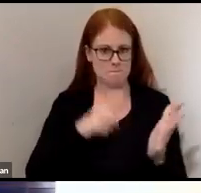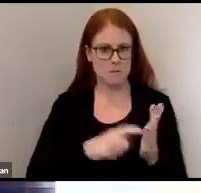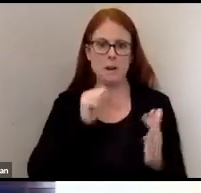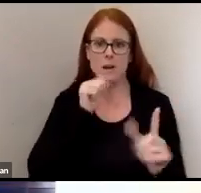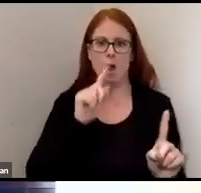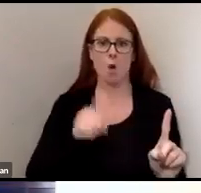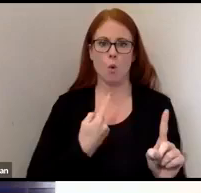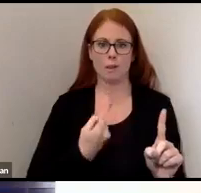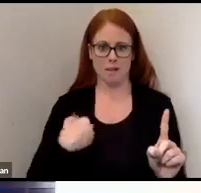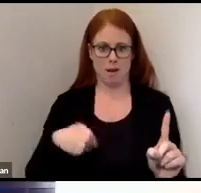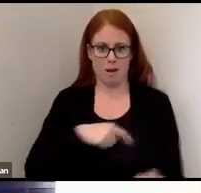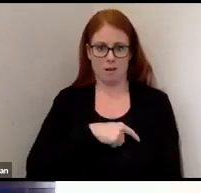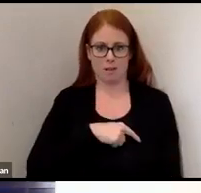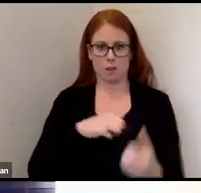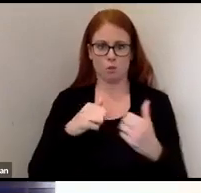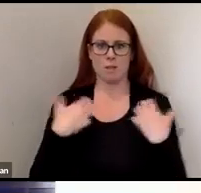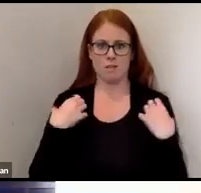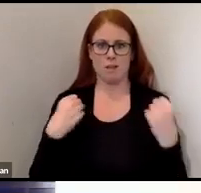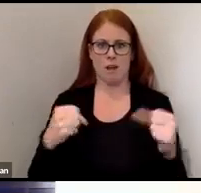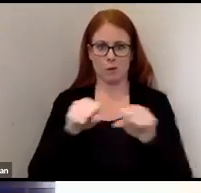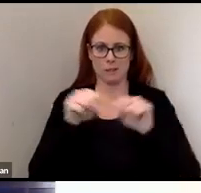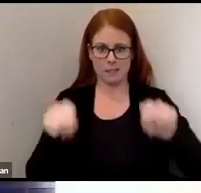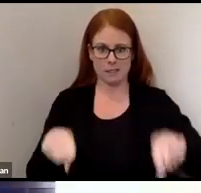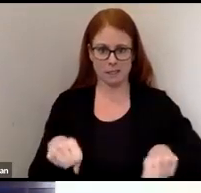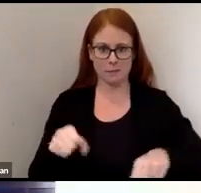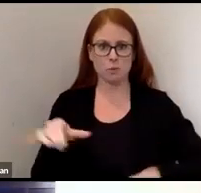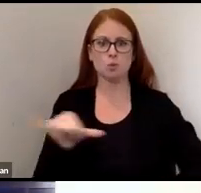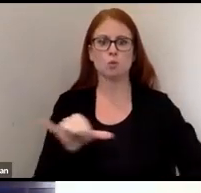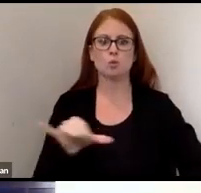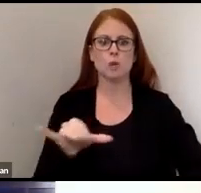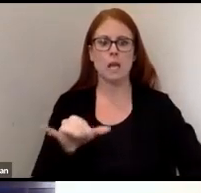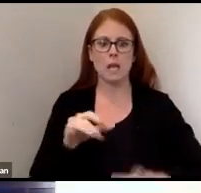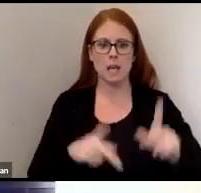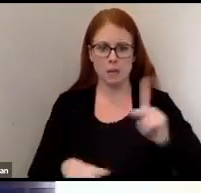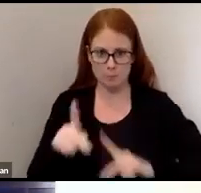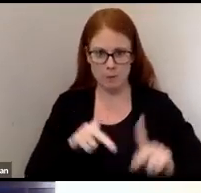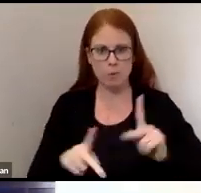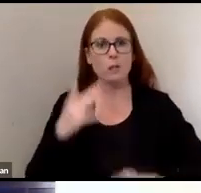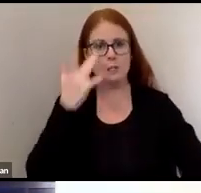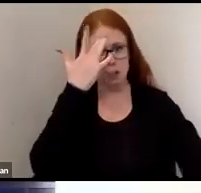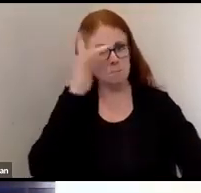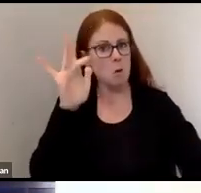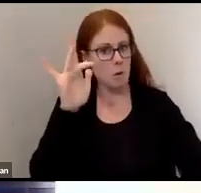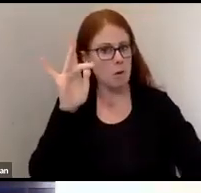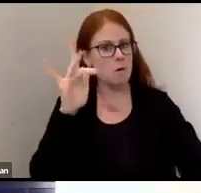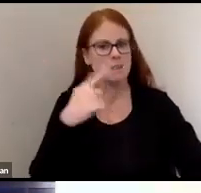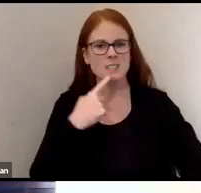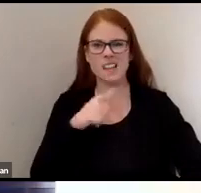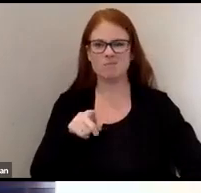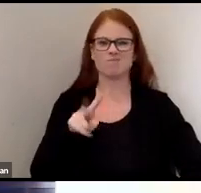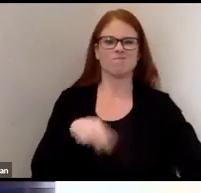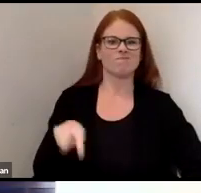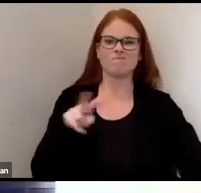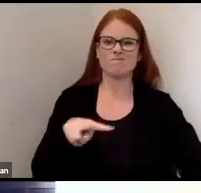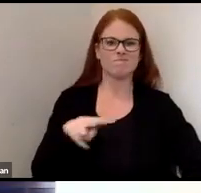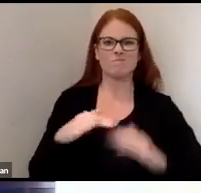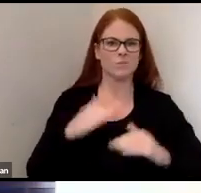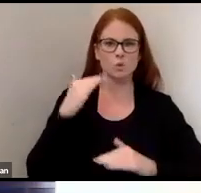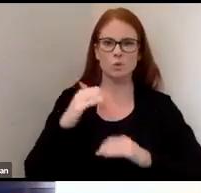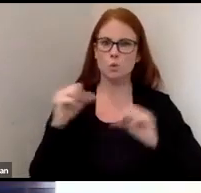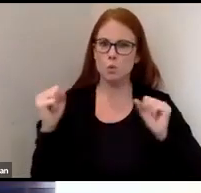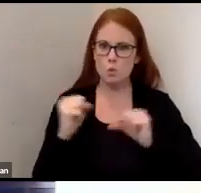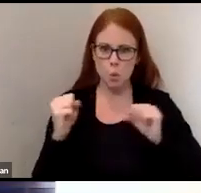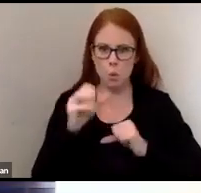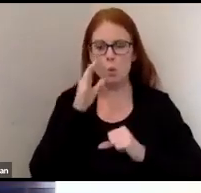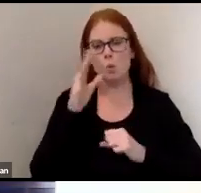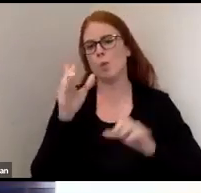case, but with our health systems, that people have made the smart move in some cases to say, it is too cold for me, I'll come next